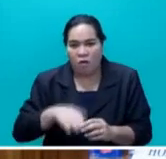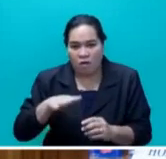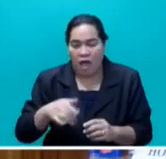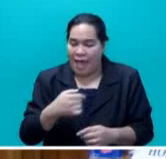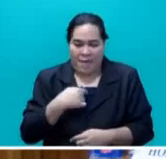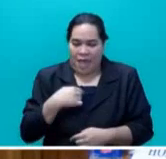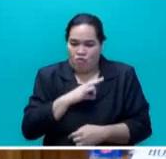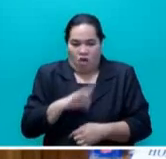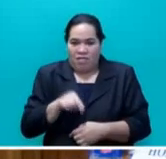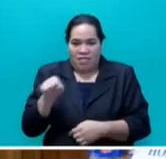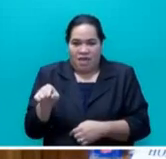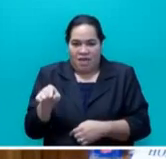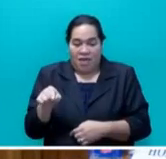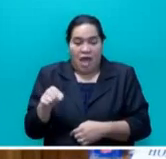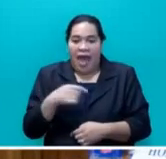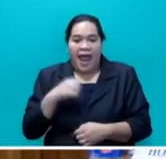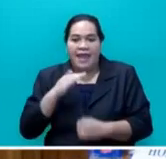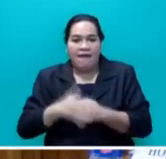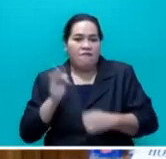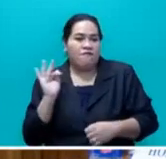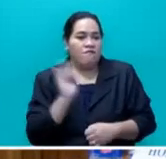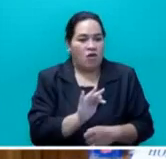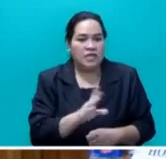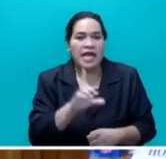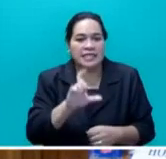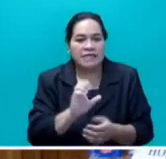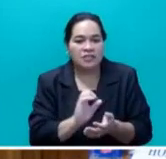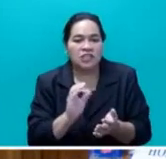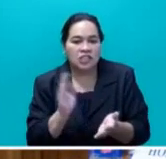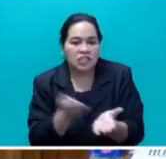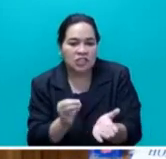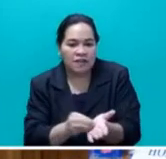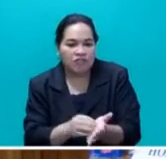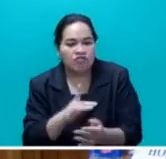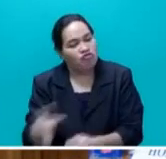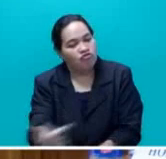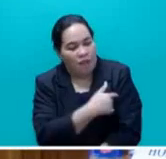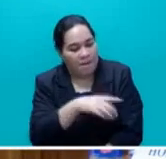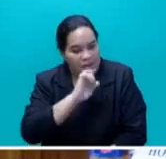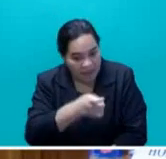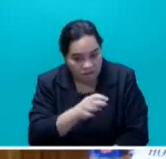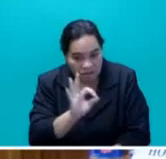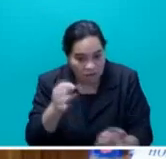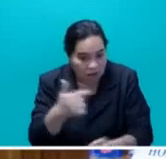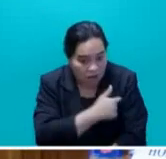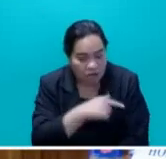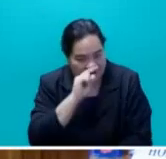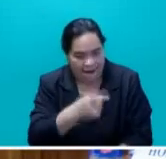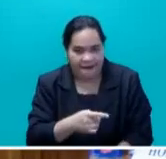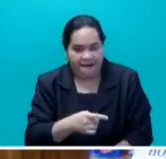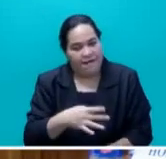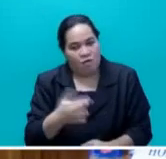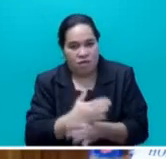I force civil servants to get jabbed just so they can feed, house, and clothe their children. Neither do I allow, on